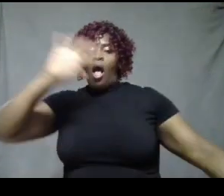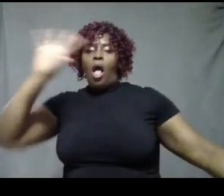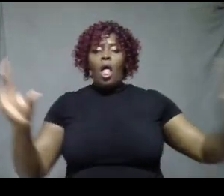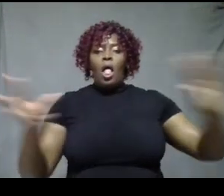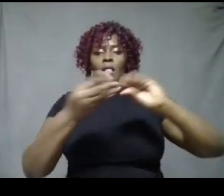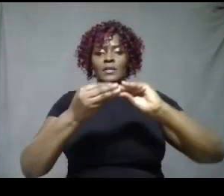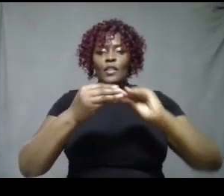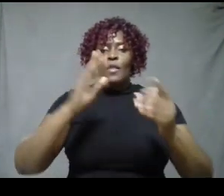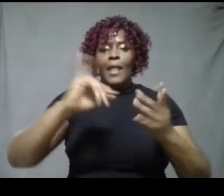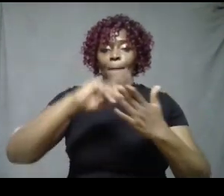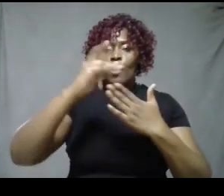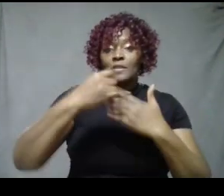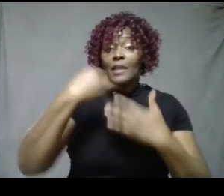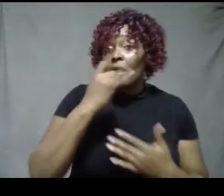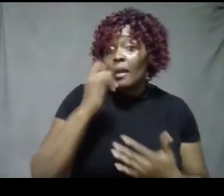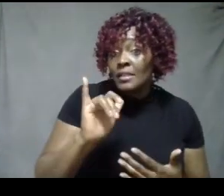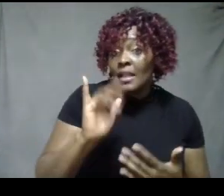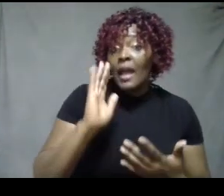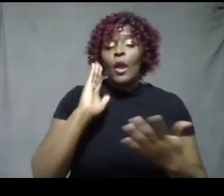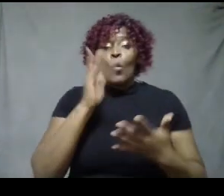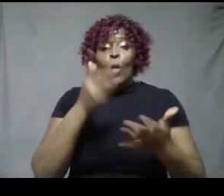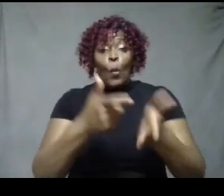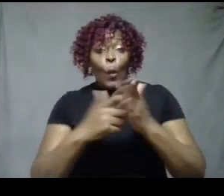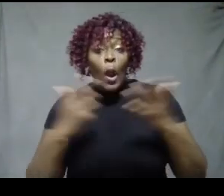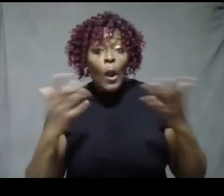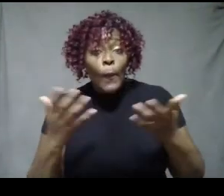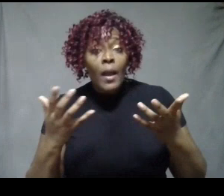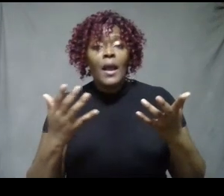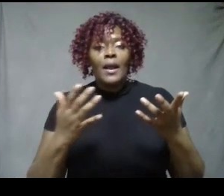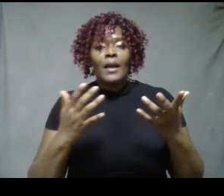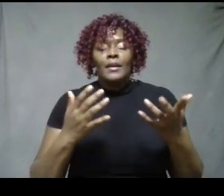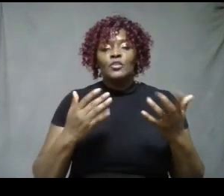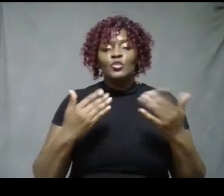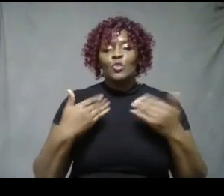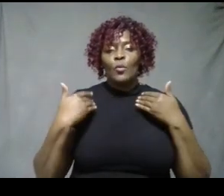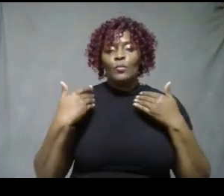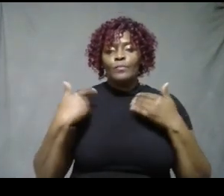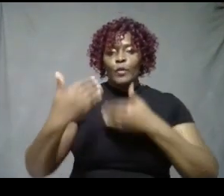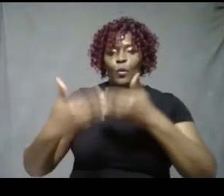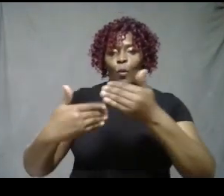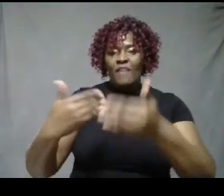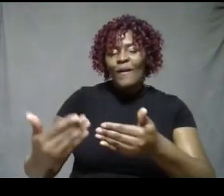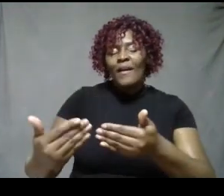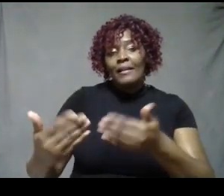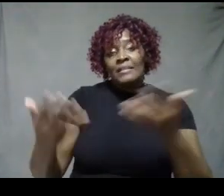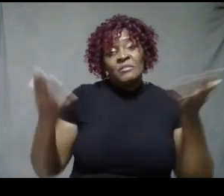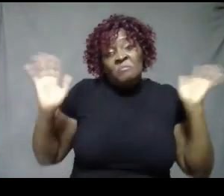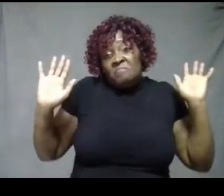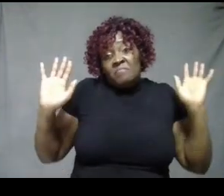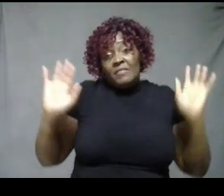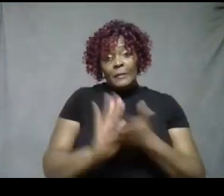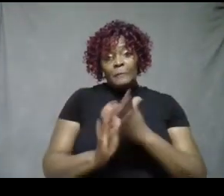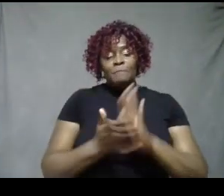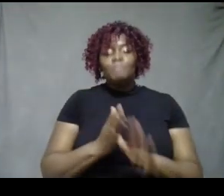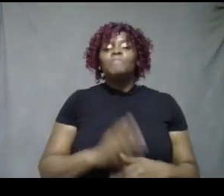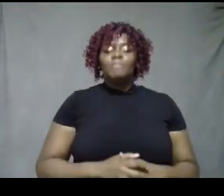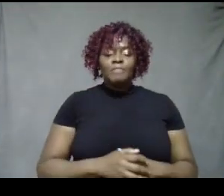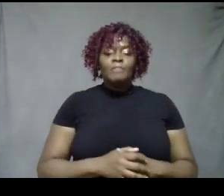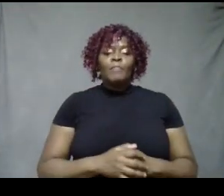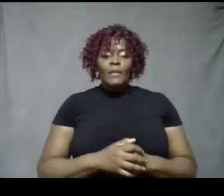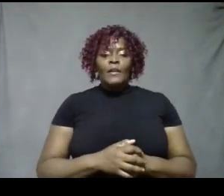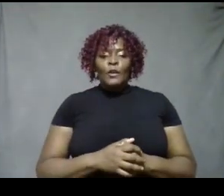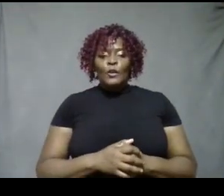look like, what it's going to require, and that sort of thing, in order to move forward. And then that's all I'm going to say today. All right. Based on what I've heard